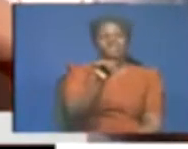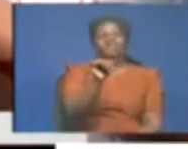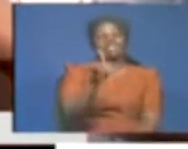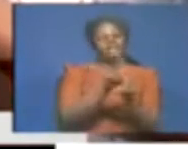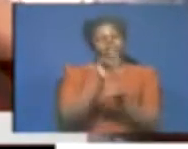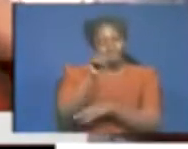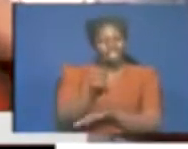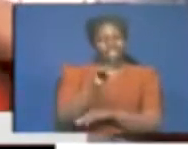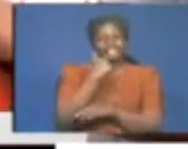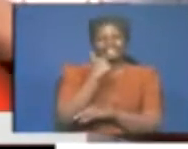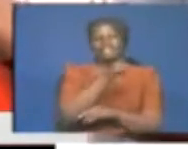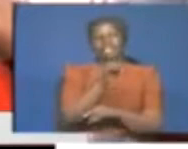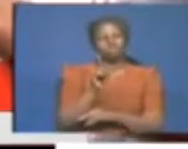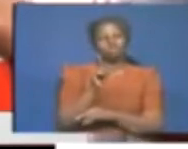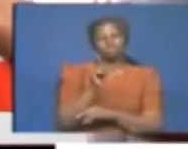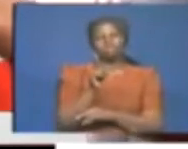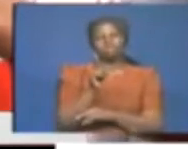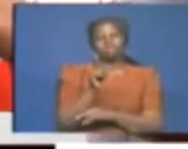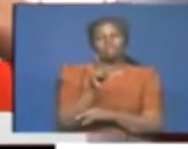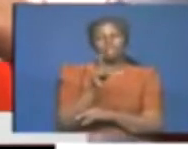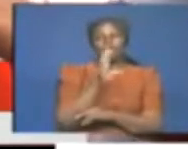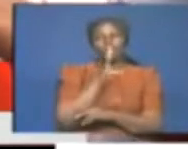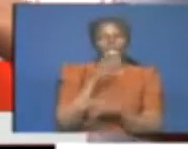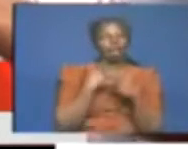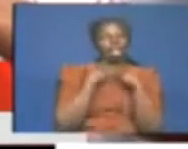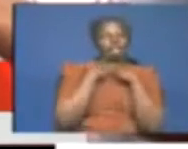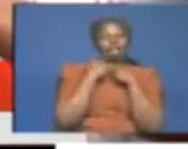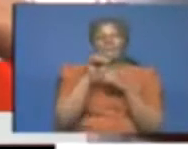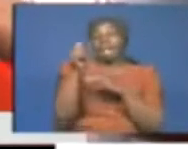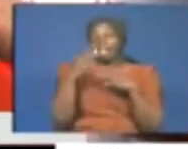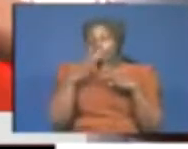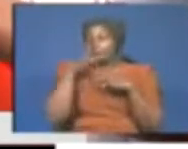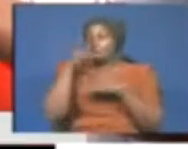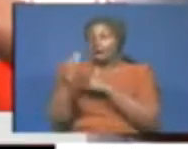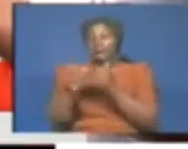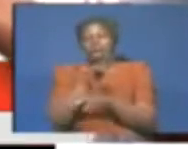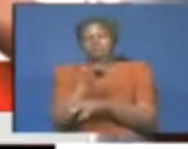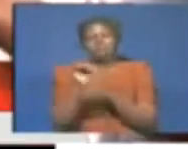Do not be held hostage by those around you. In the governance of